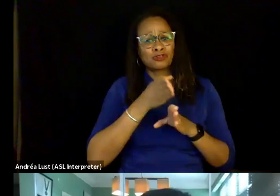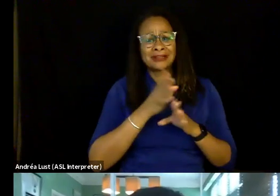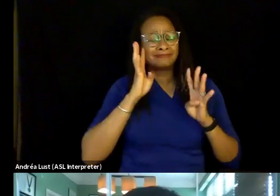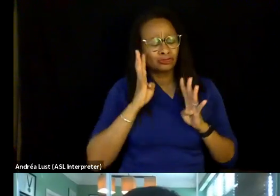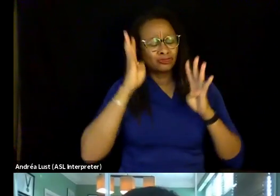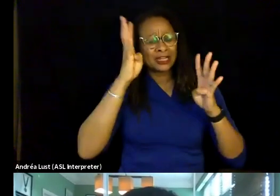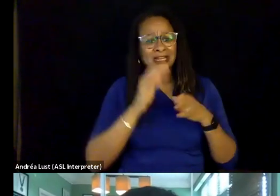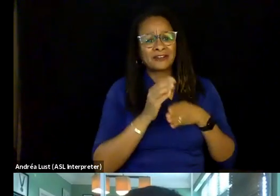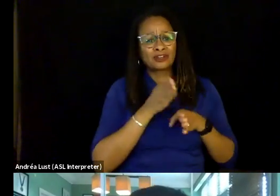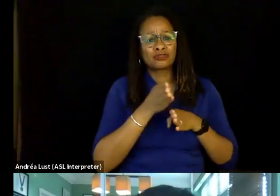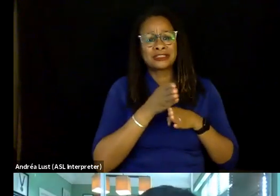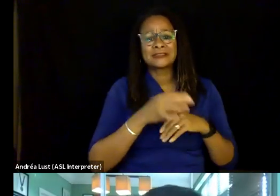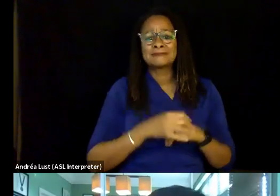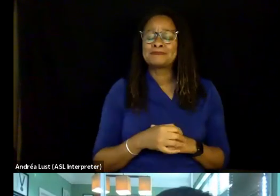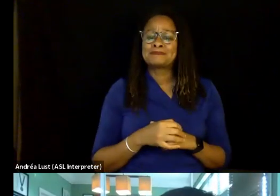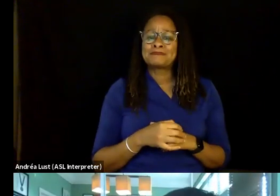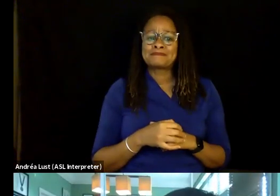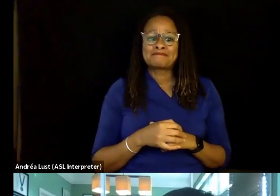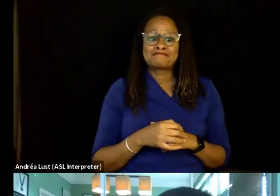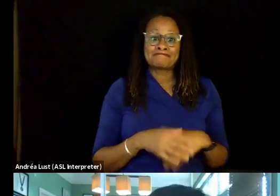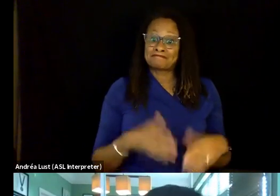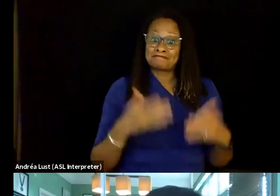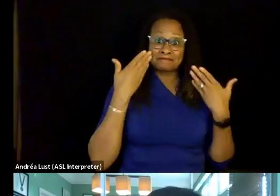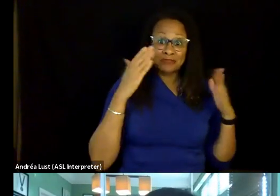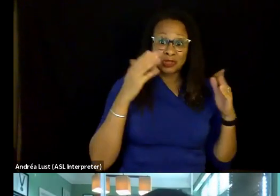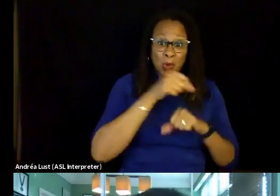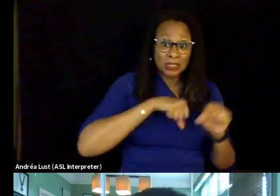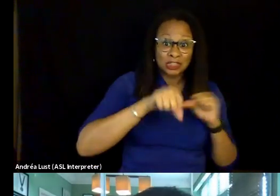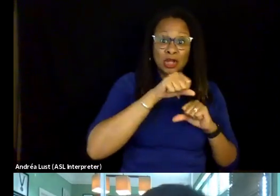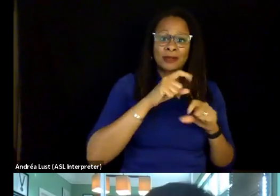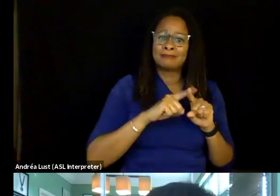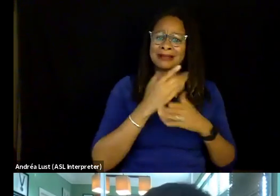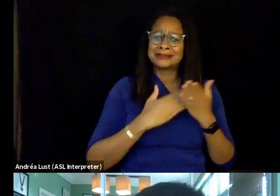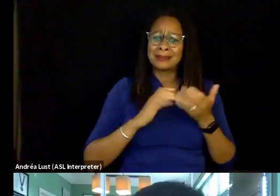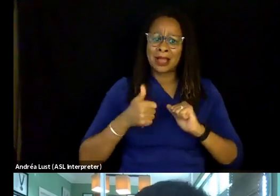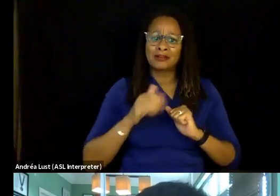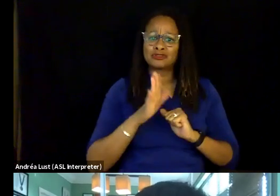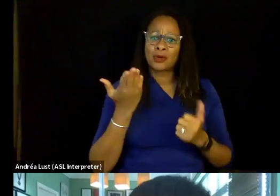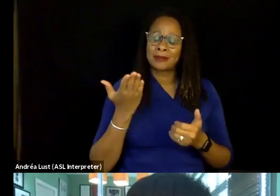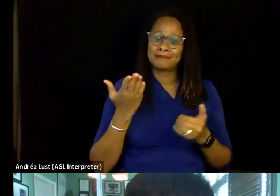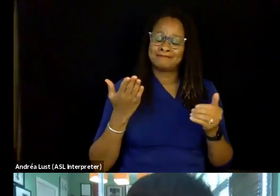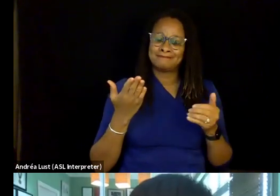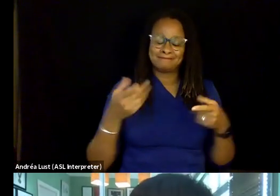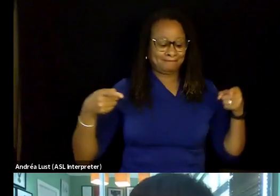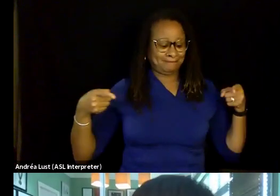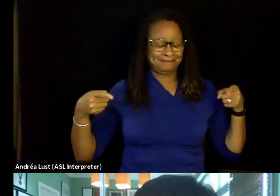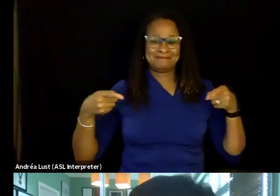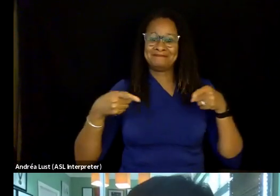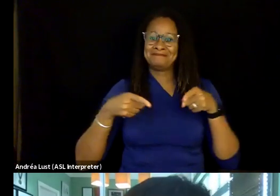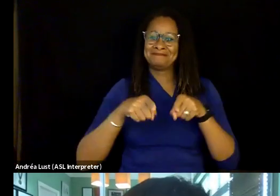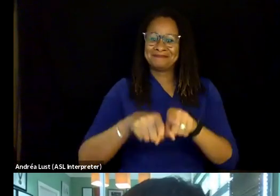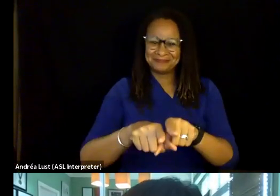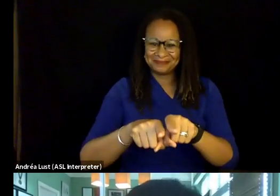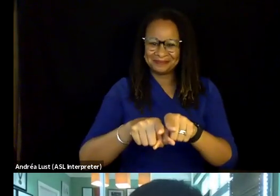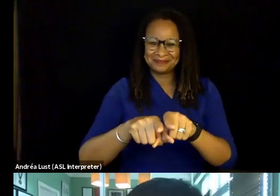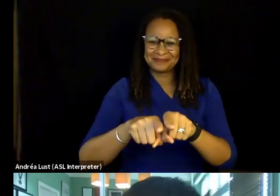careers. And you did not know each other, but somehow your paths, or we know why, your paths